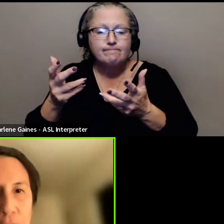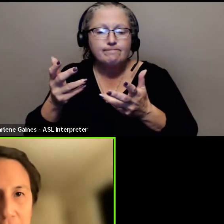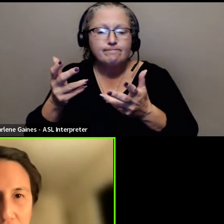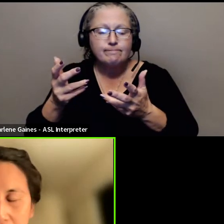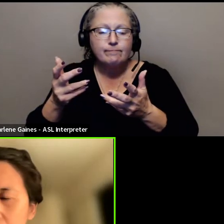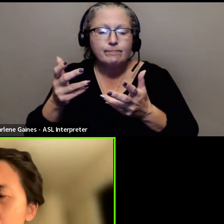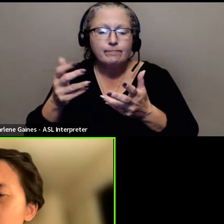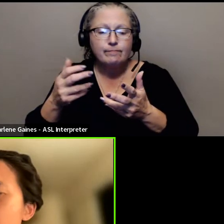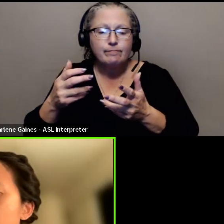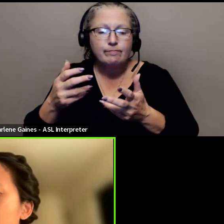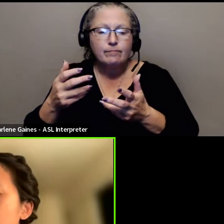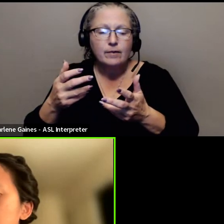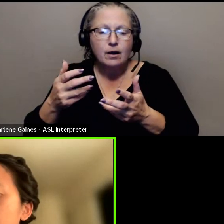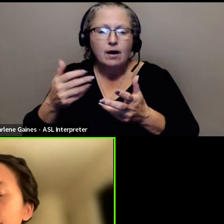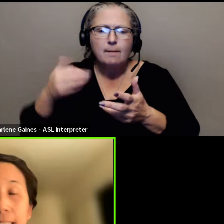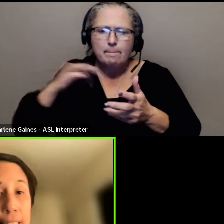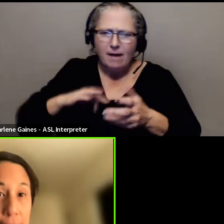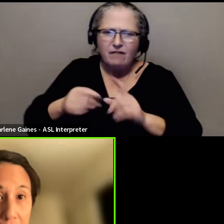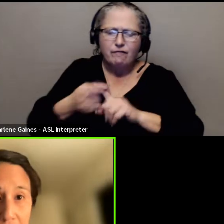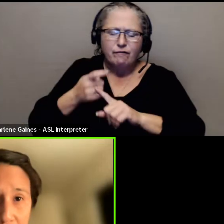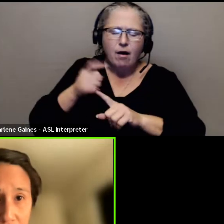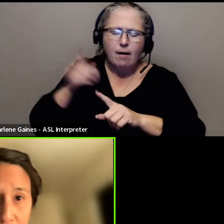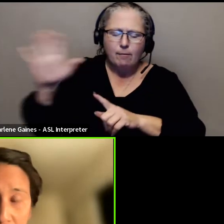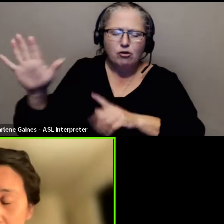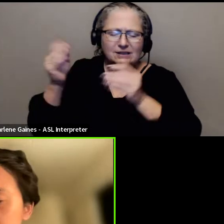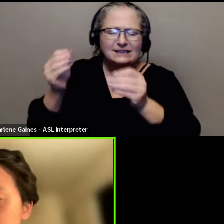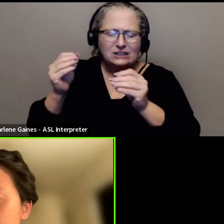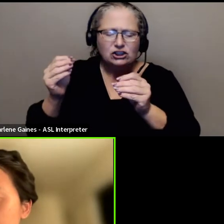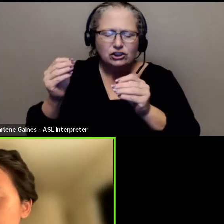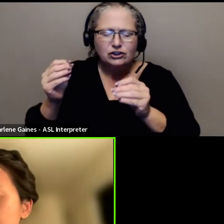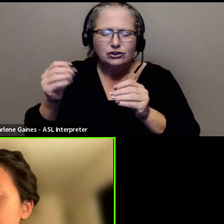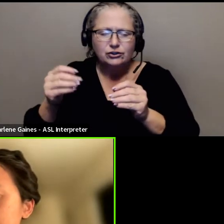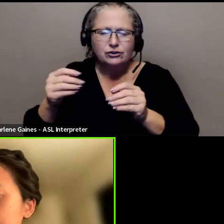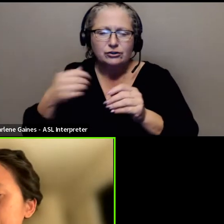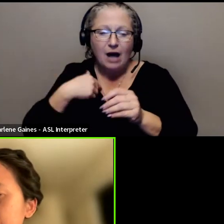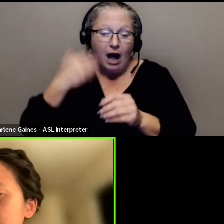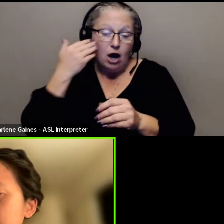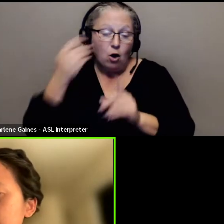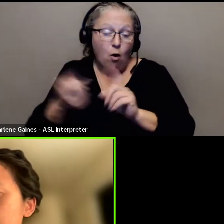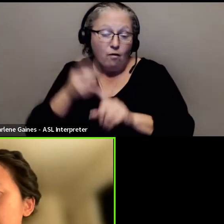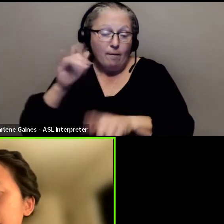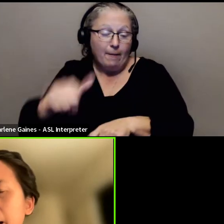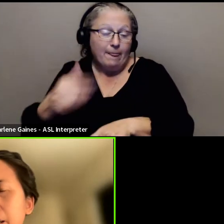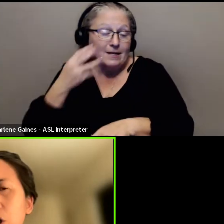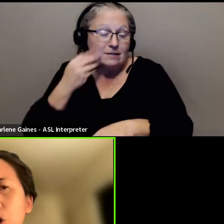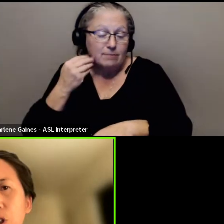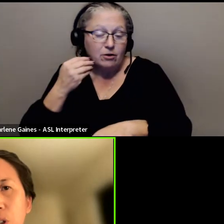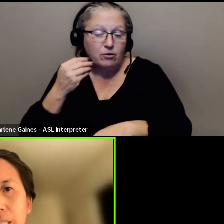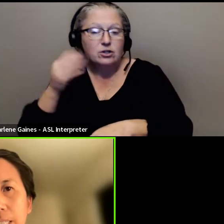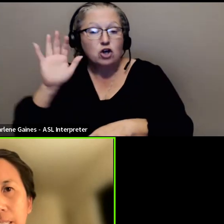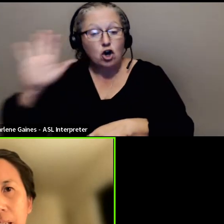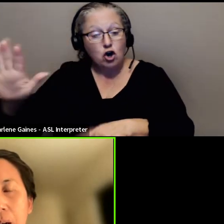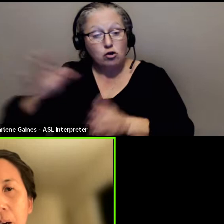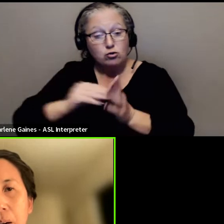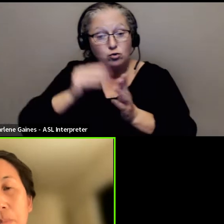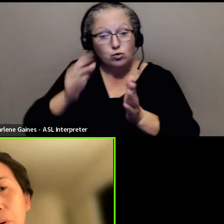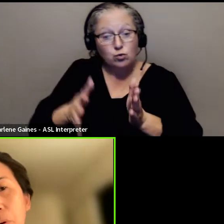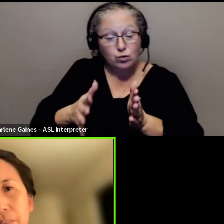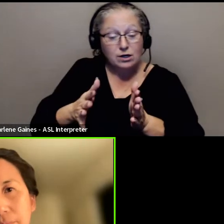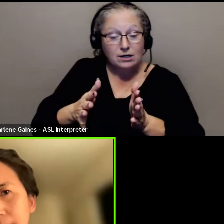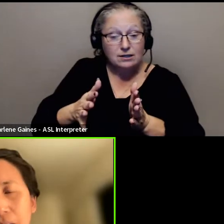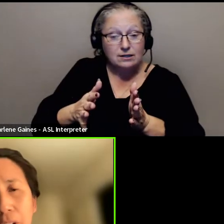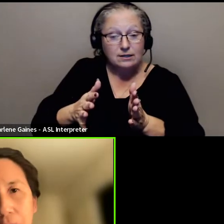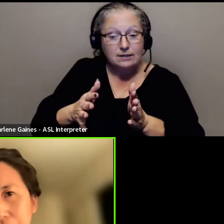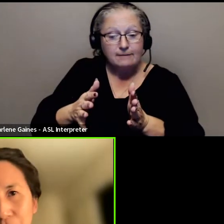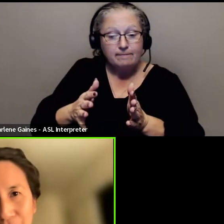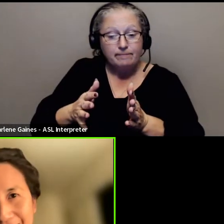benefited from her teaching. I can say from that experience that her students, more